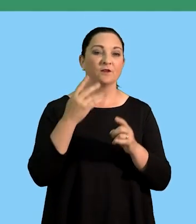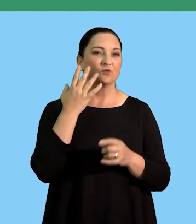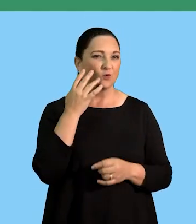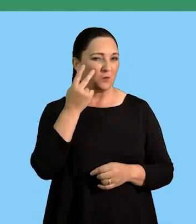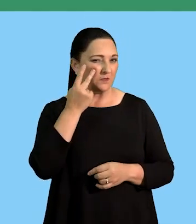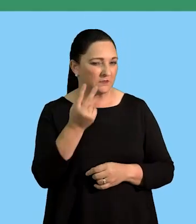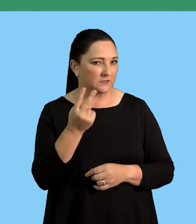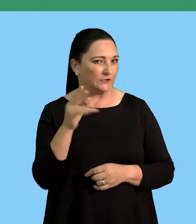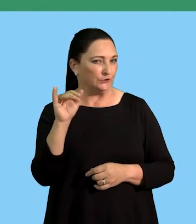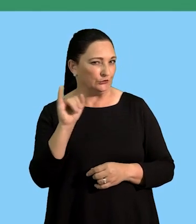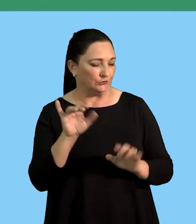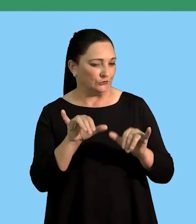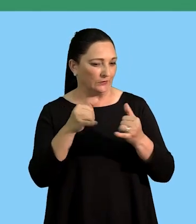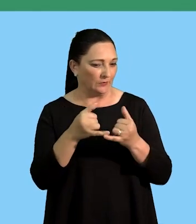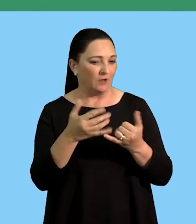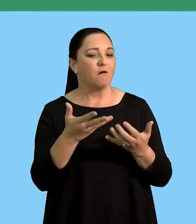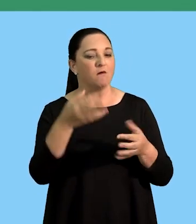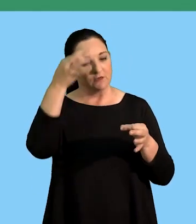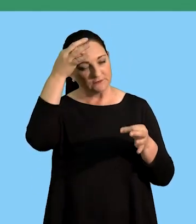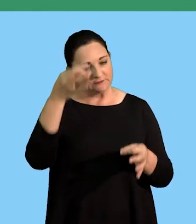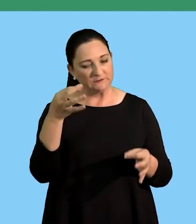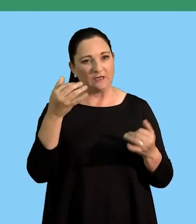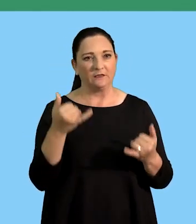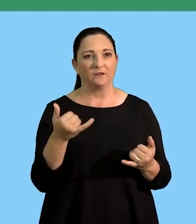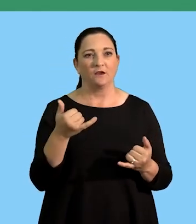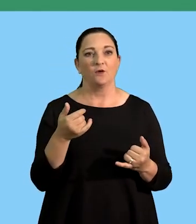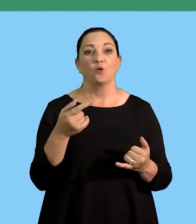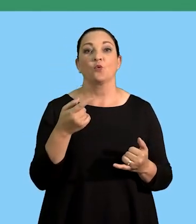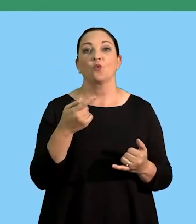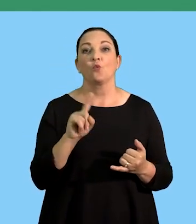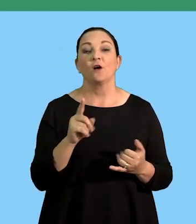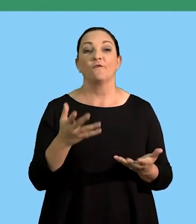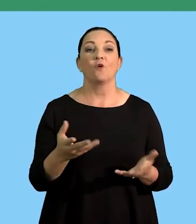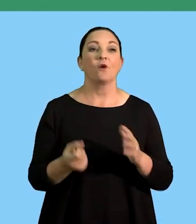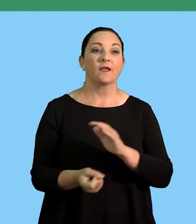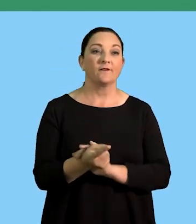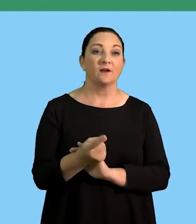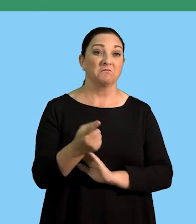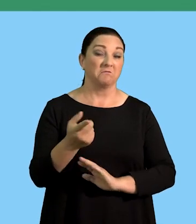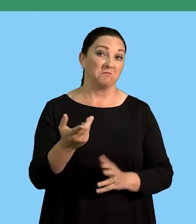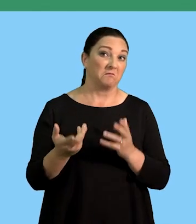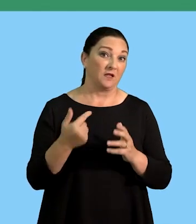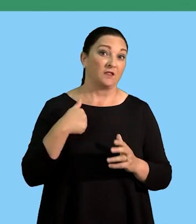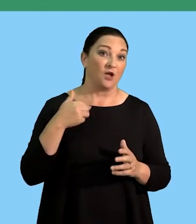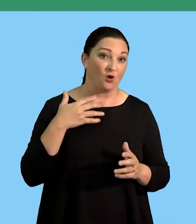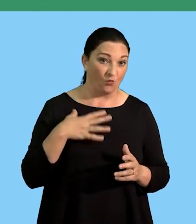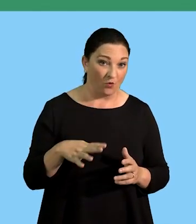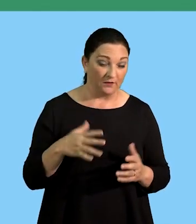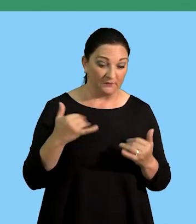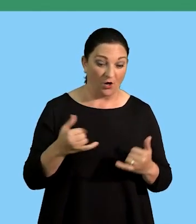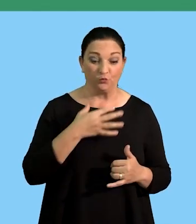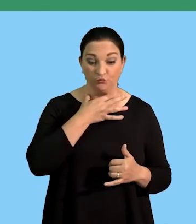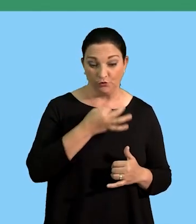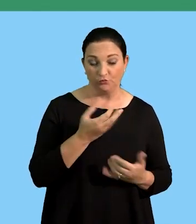look into that further, we say insurance companies decide on the likelihood of the event and then decide if they want to